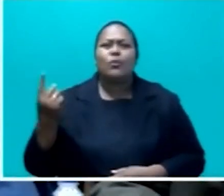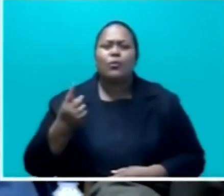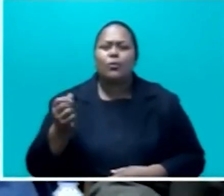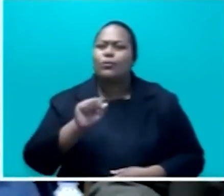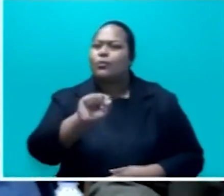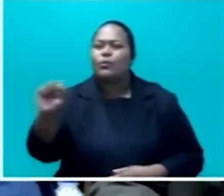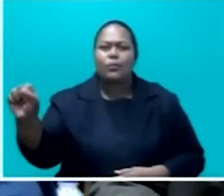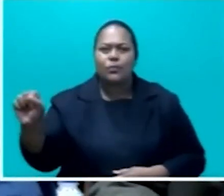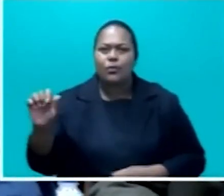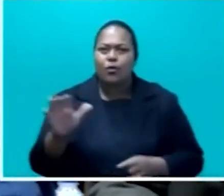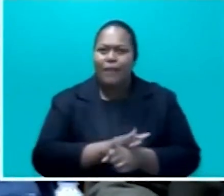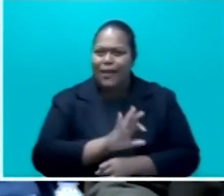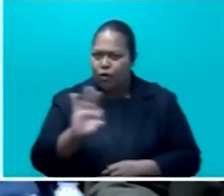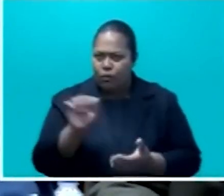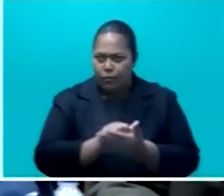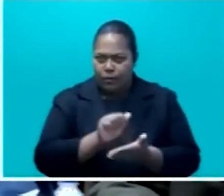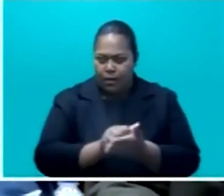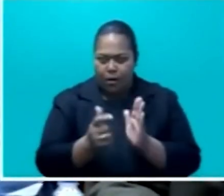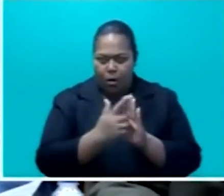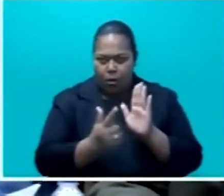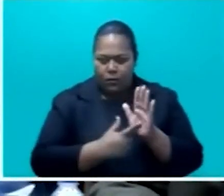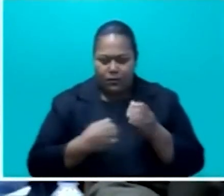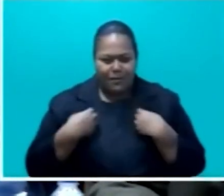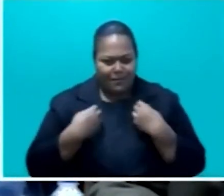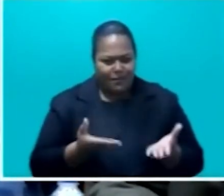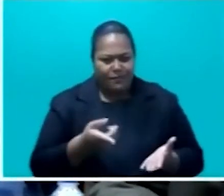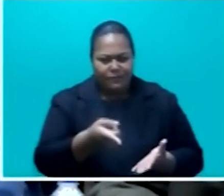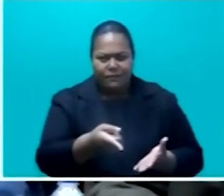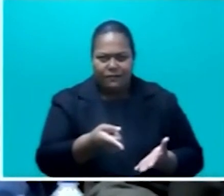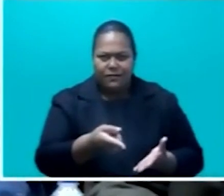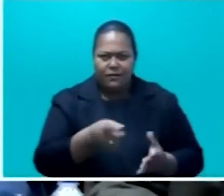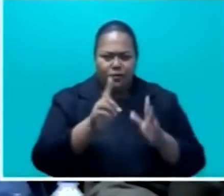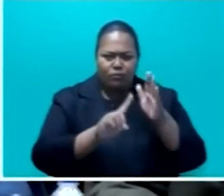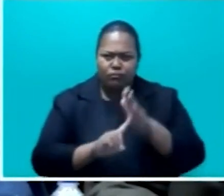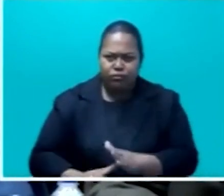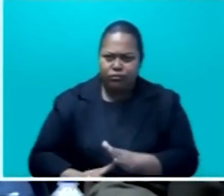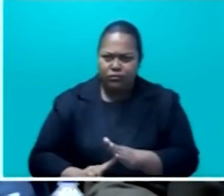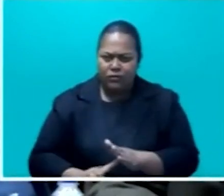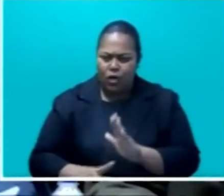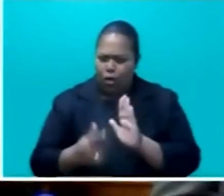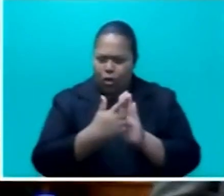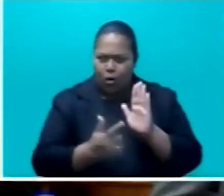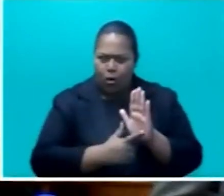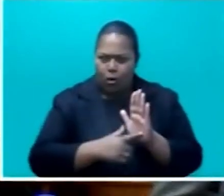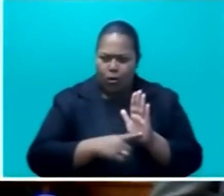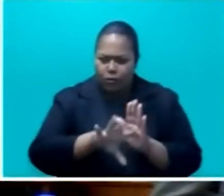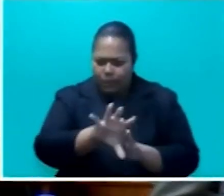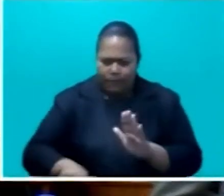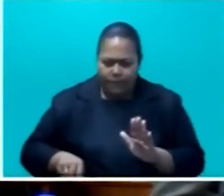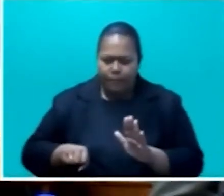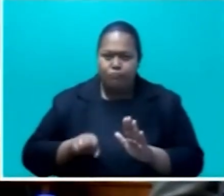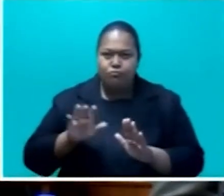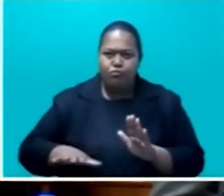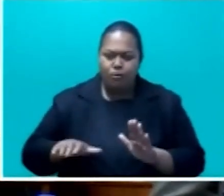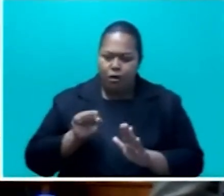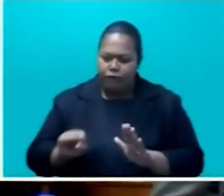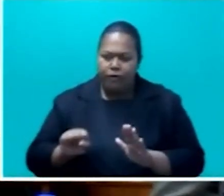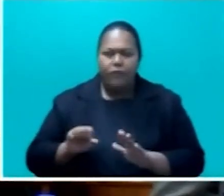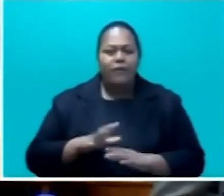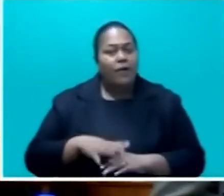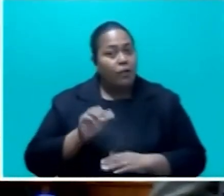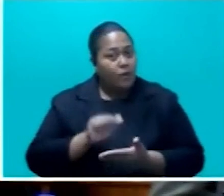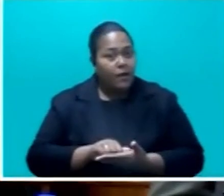laws, to those who issue oppressive decrees, to deprive the poor of their rights and withhold justice